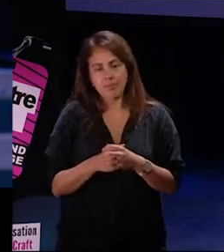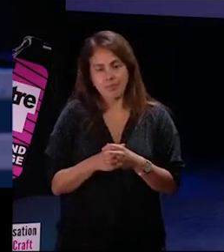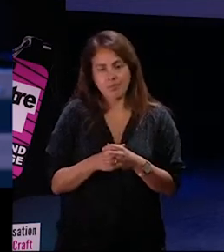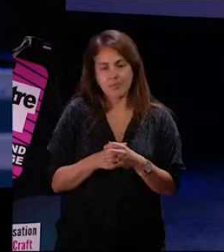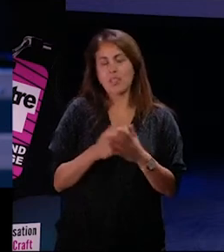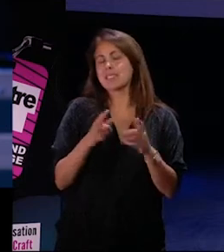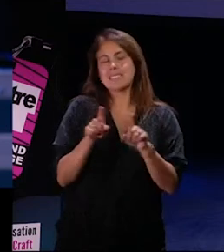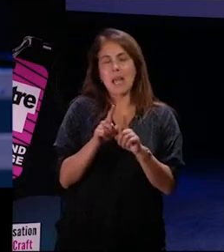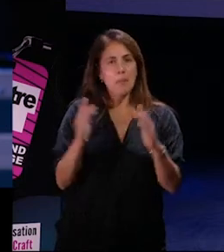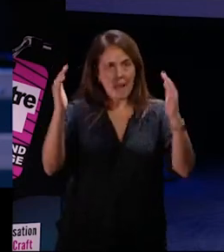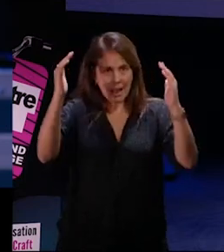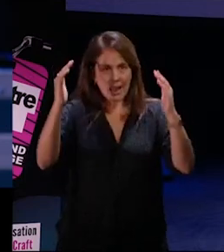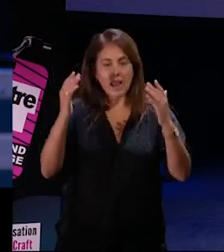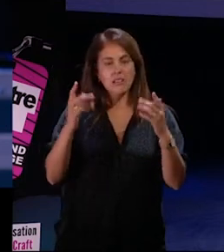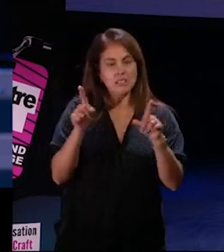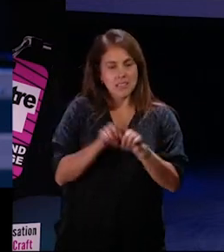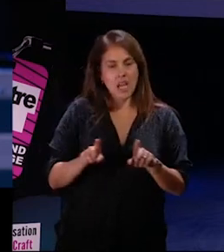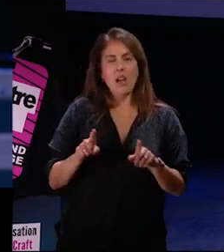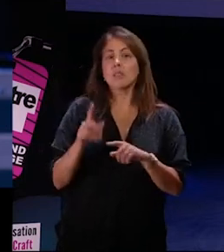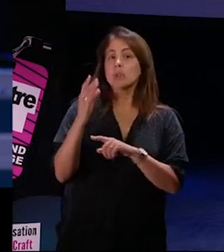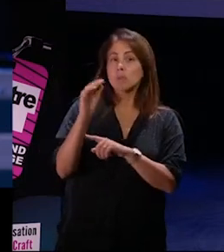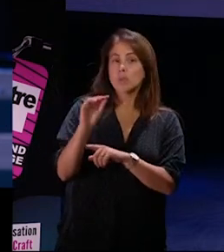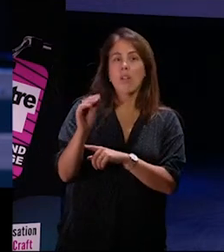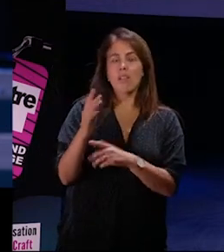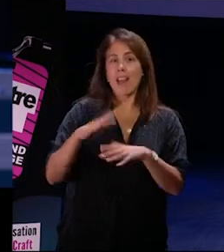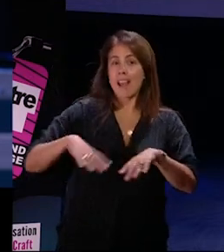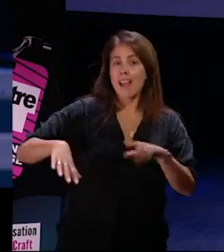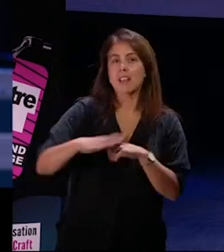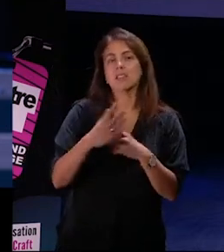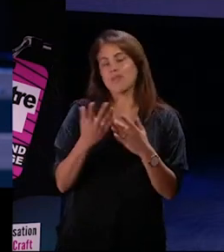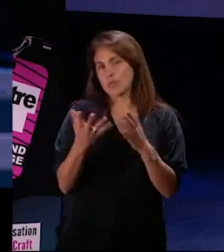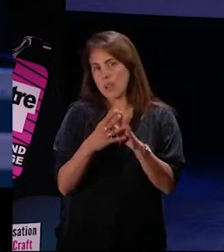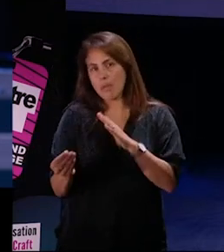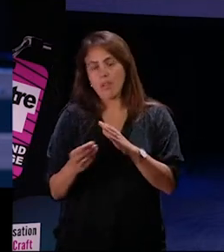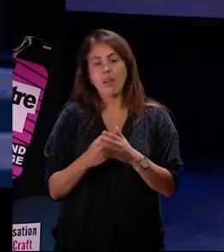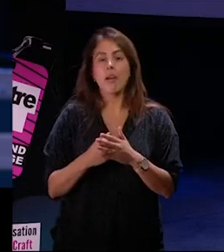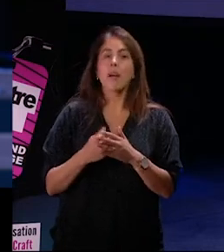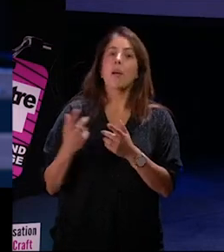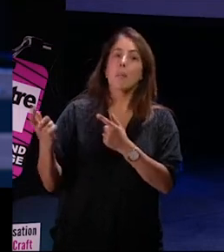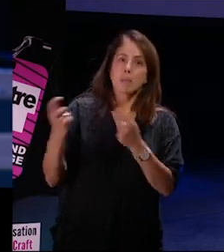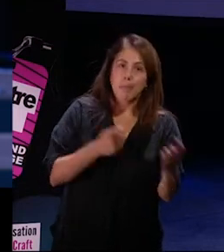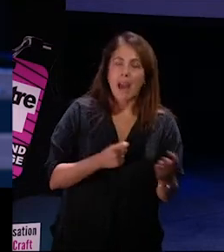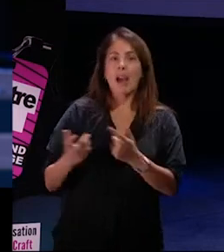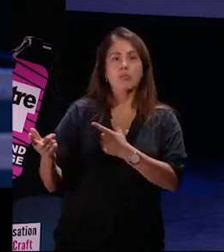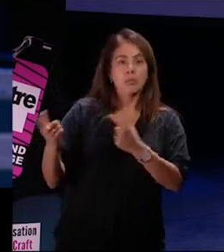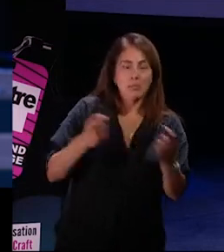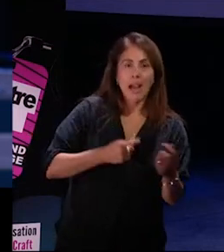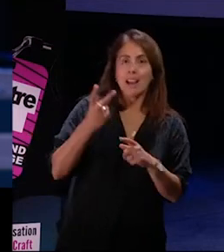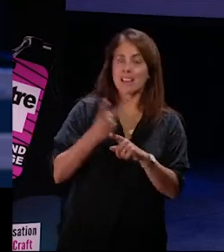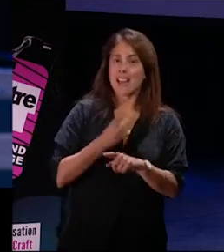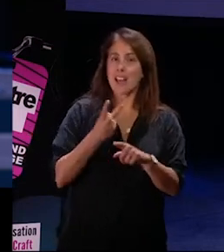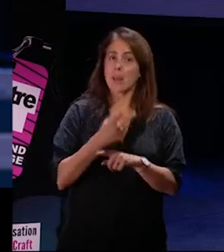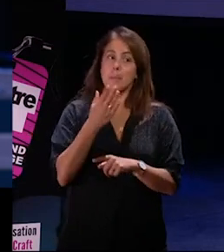with ballet as well. So we have to have a Swan Lake, a Cinderella, you know. So as they come back and as they're revived, you're working from original